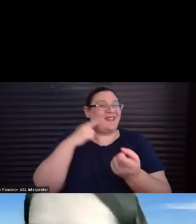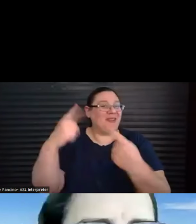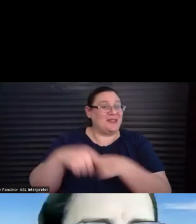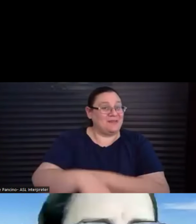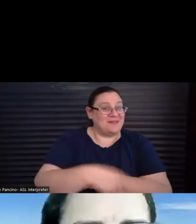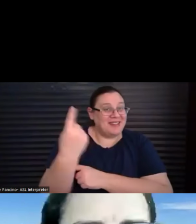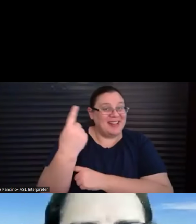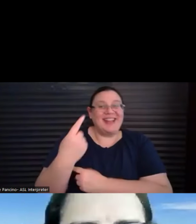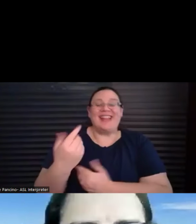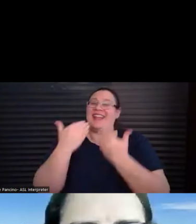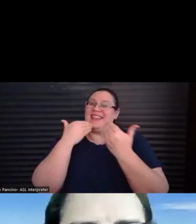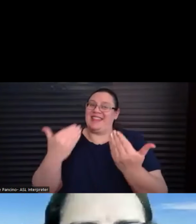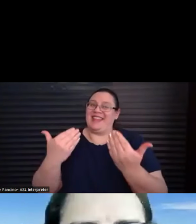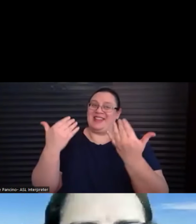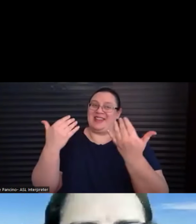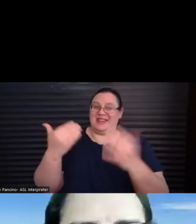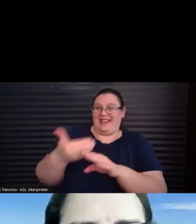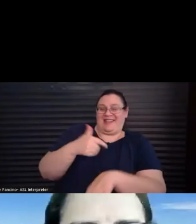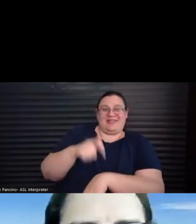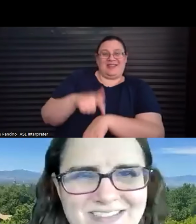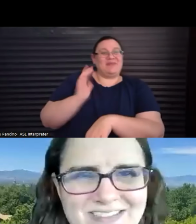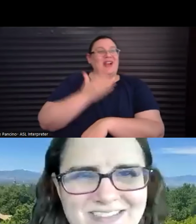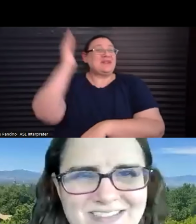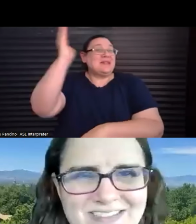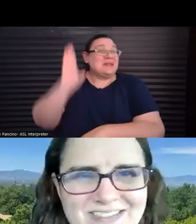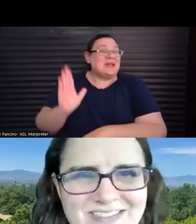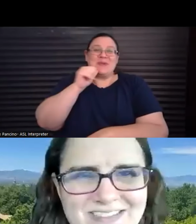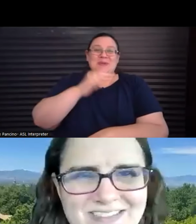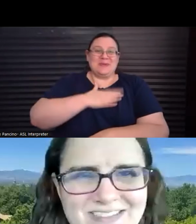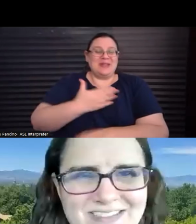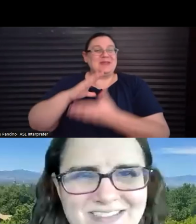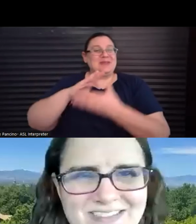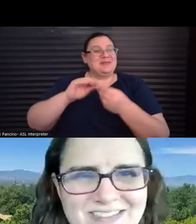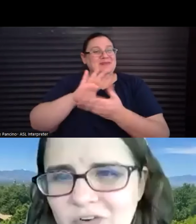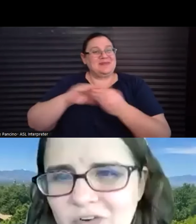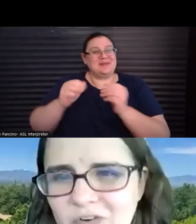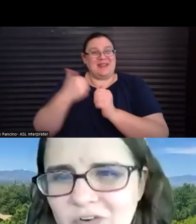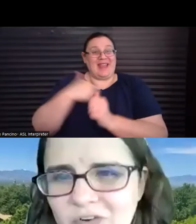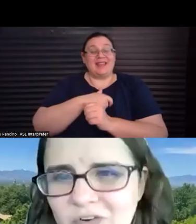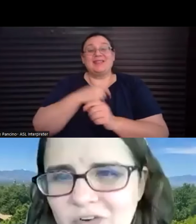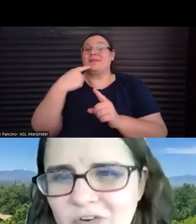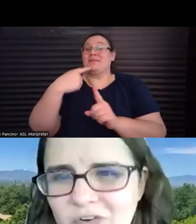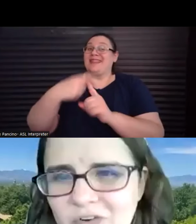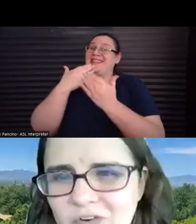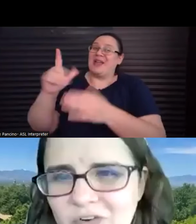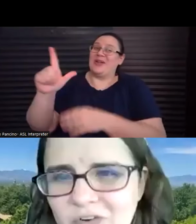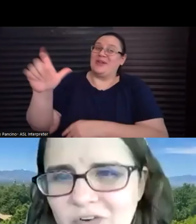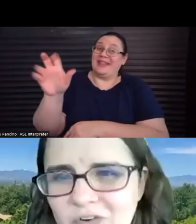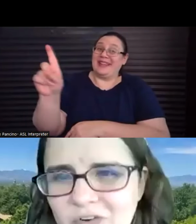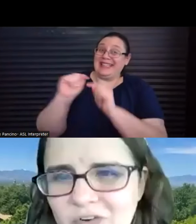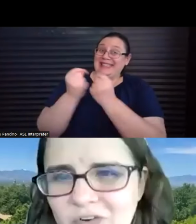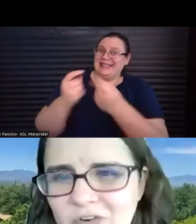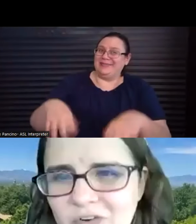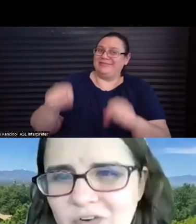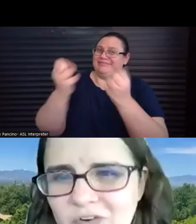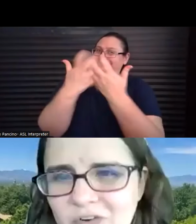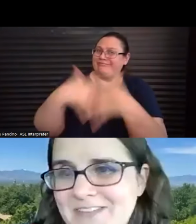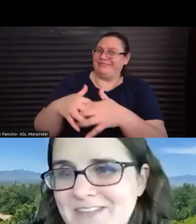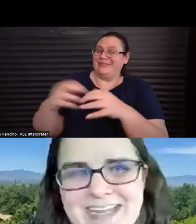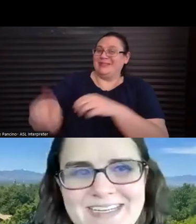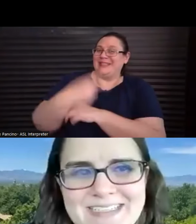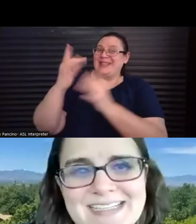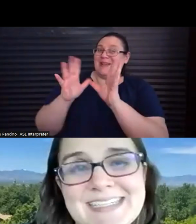in advance to our speakers for sharing their stories with us. Thanks also to the LEAD team for coordinating today's webinar. That's all the announcements I